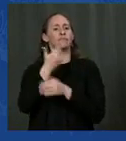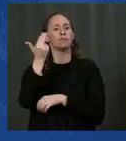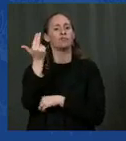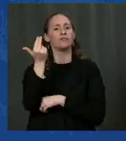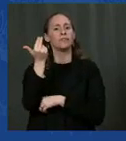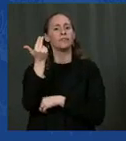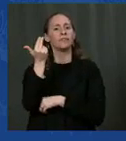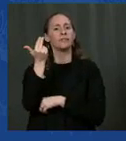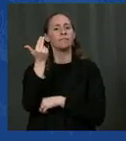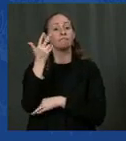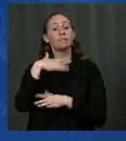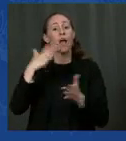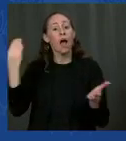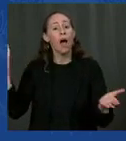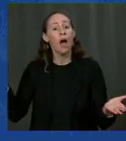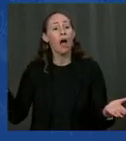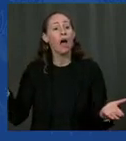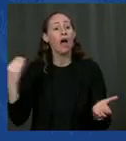in Afghanistan.